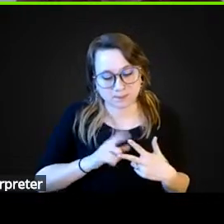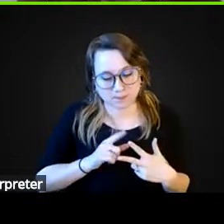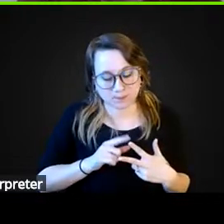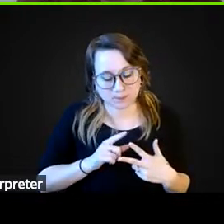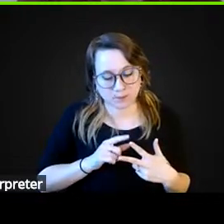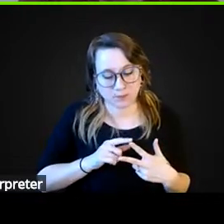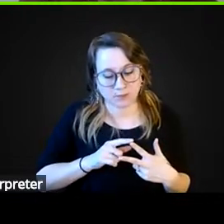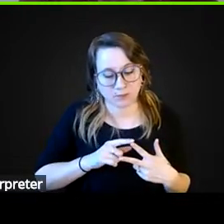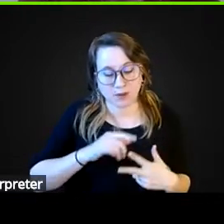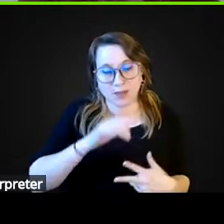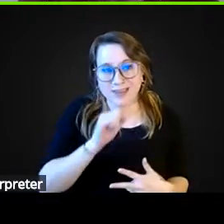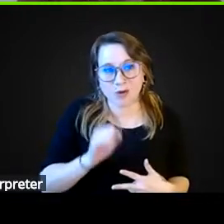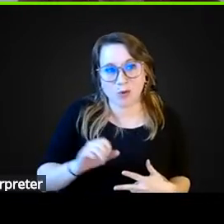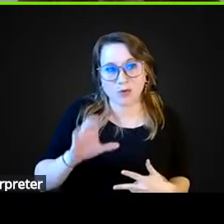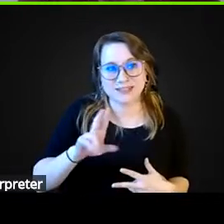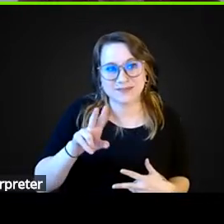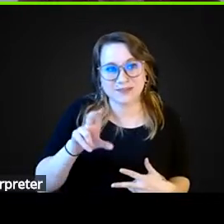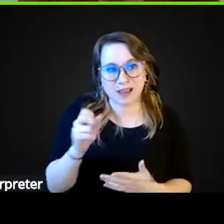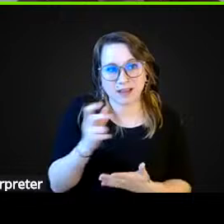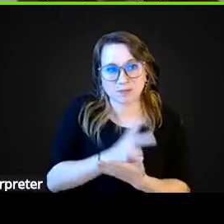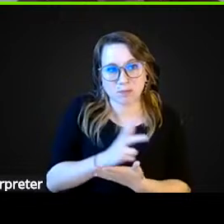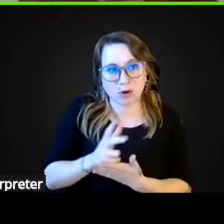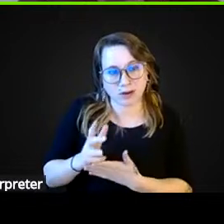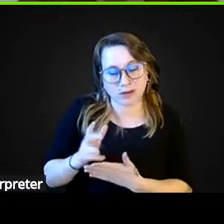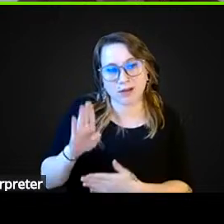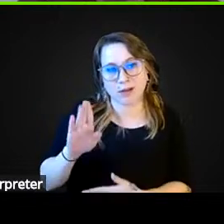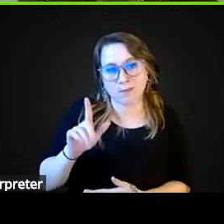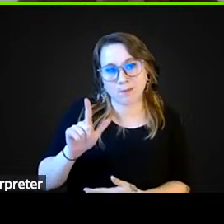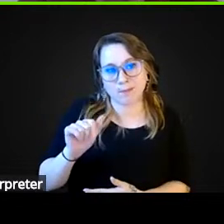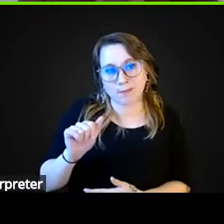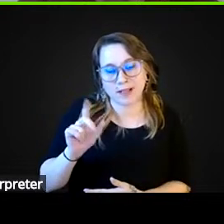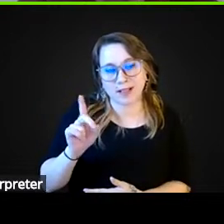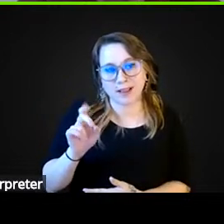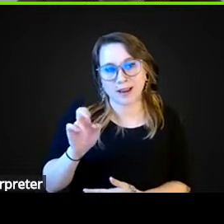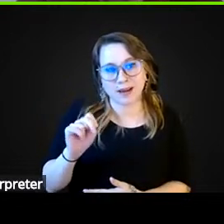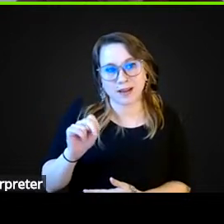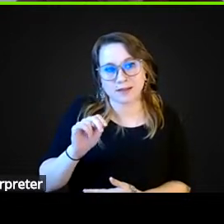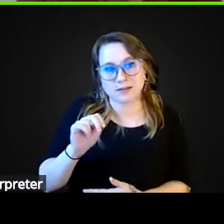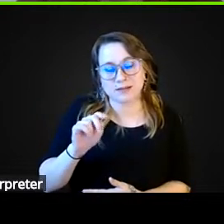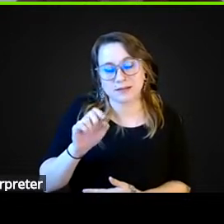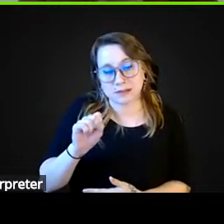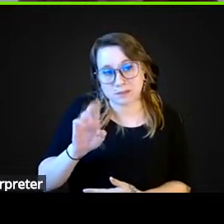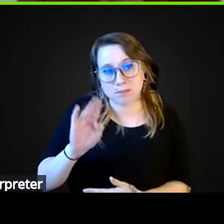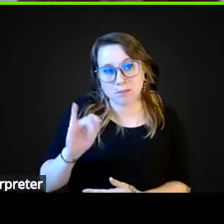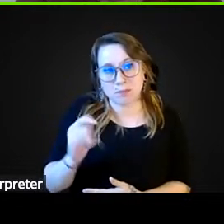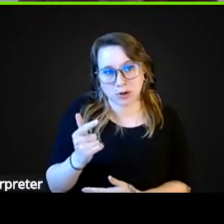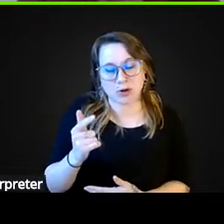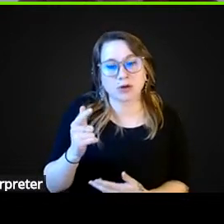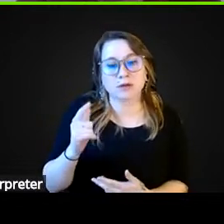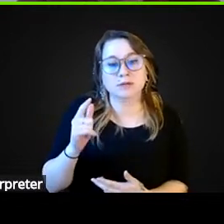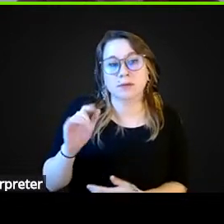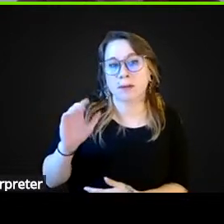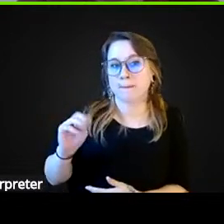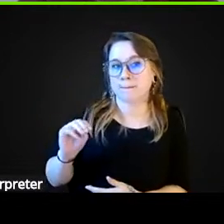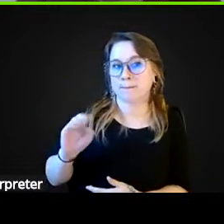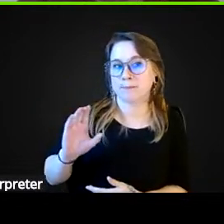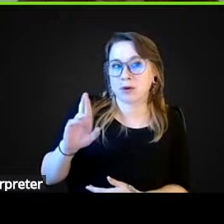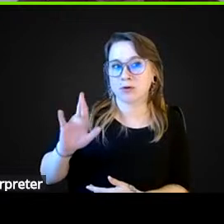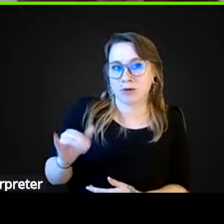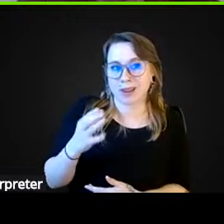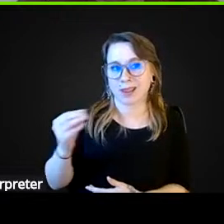the old CVS parking lot on Bladensburg at Heckinger Mall, which Commissioner McCray and